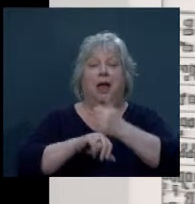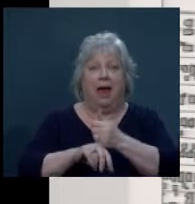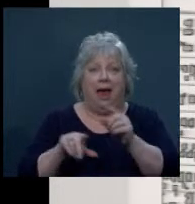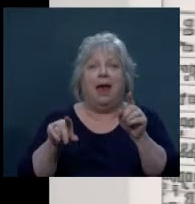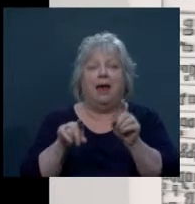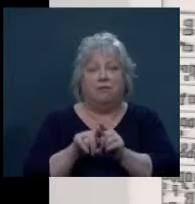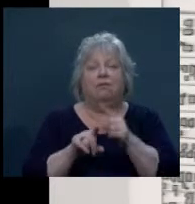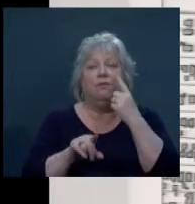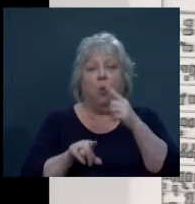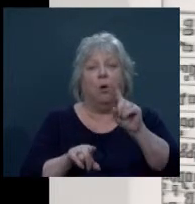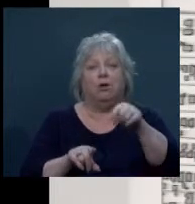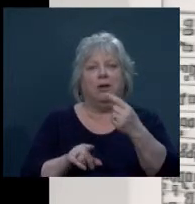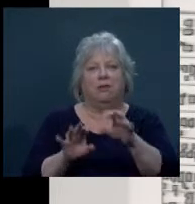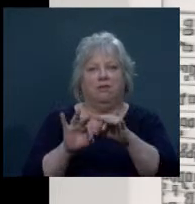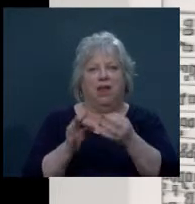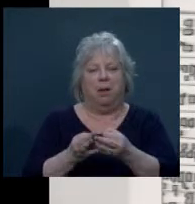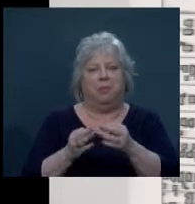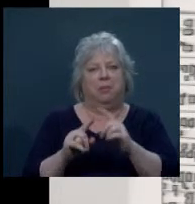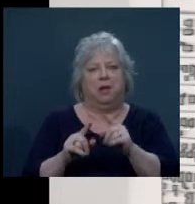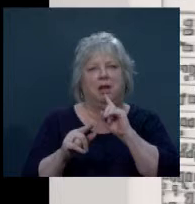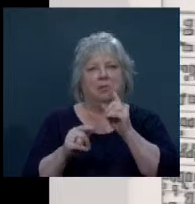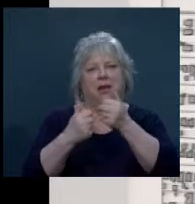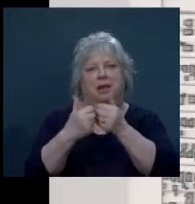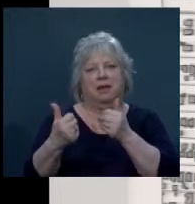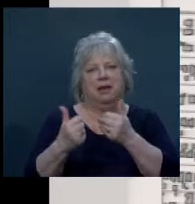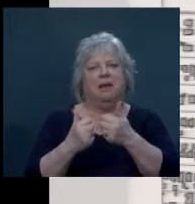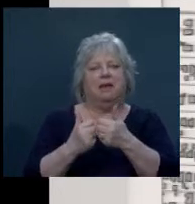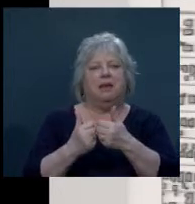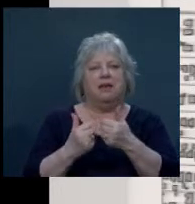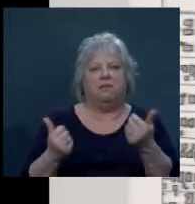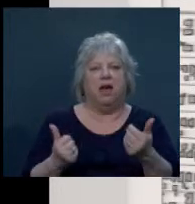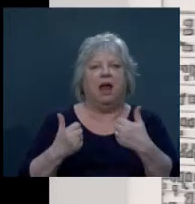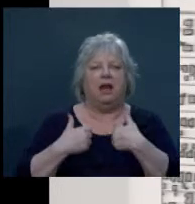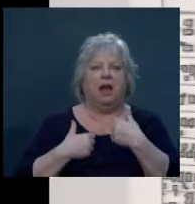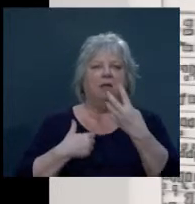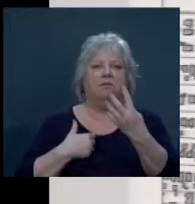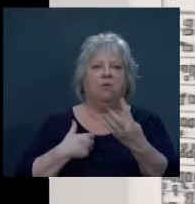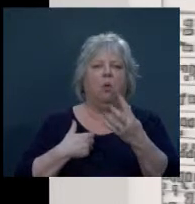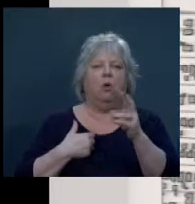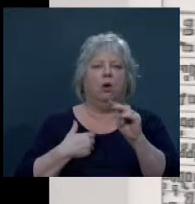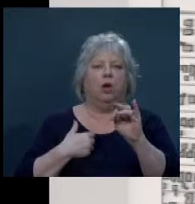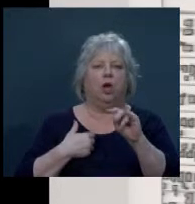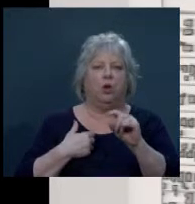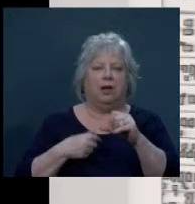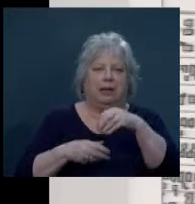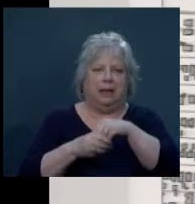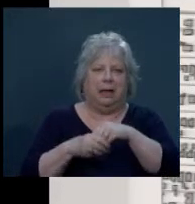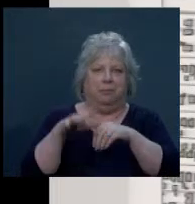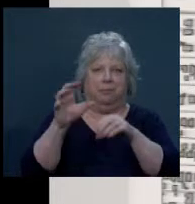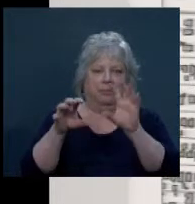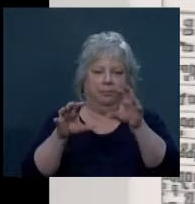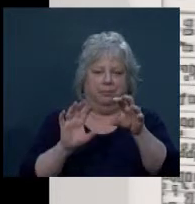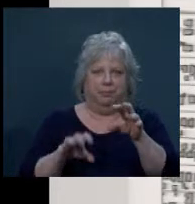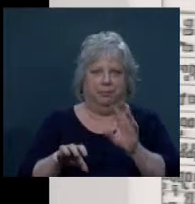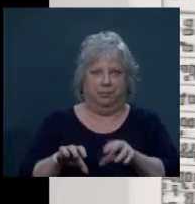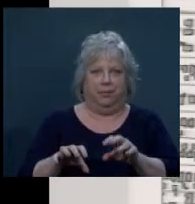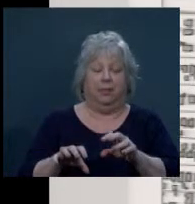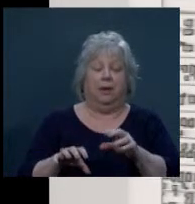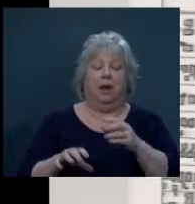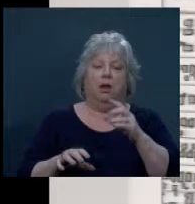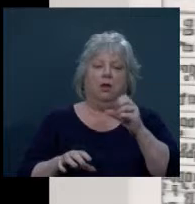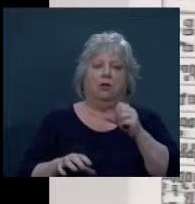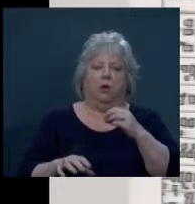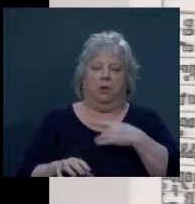originally built, but it's been cut up, and it has 4 units within it. So we feel like because